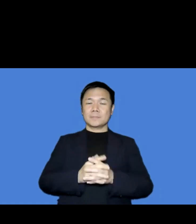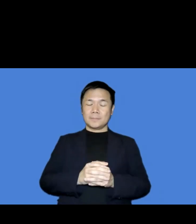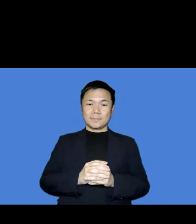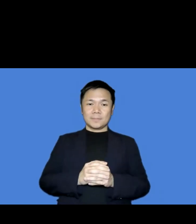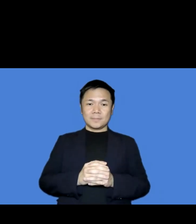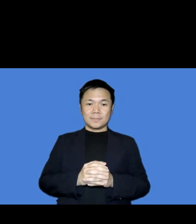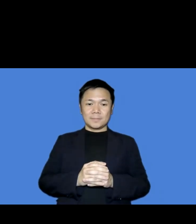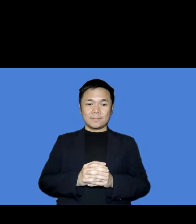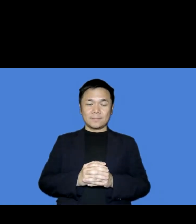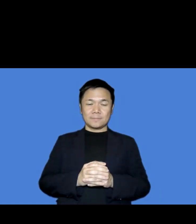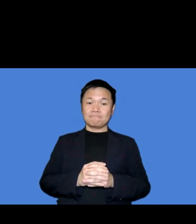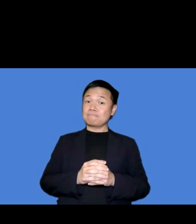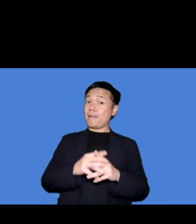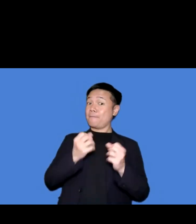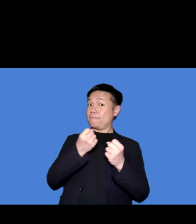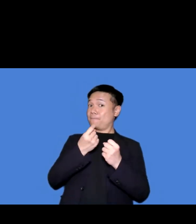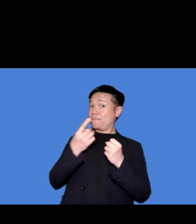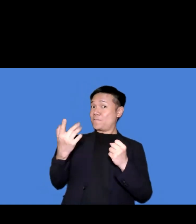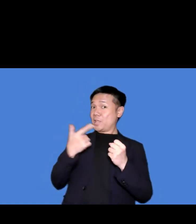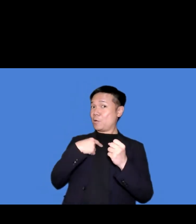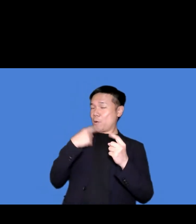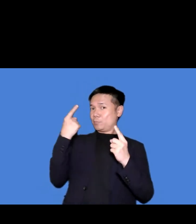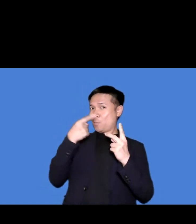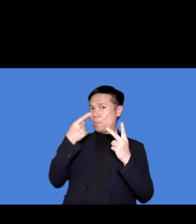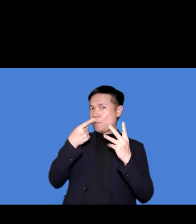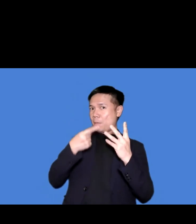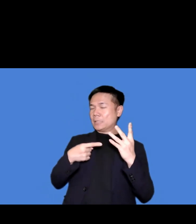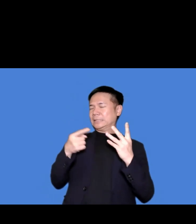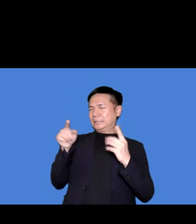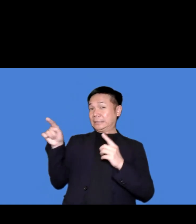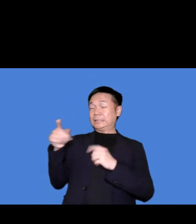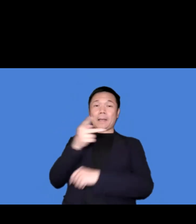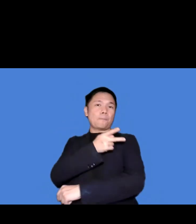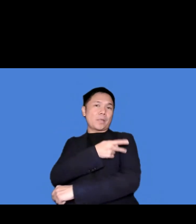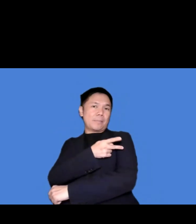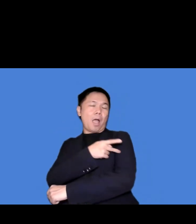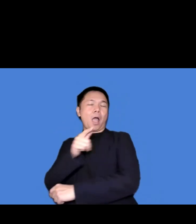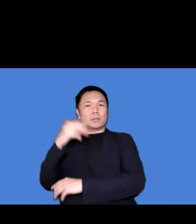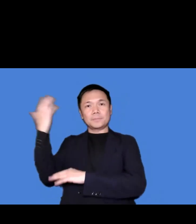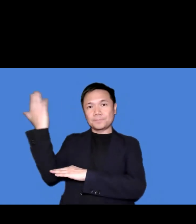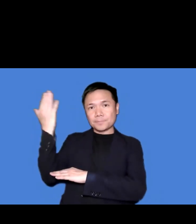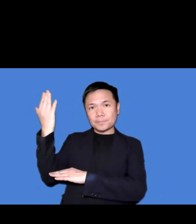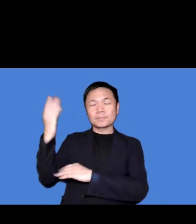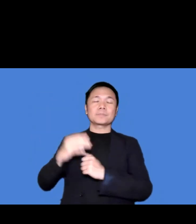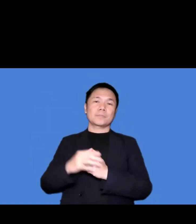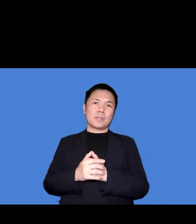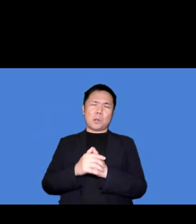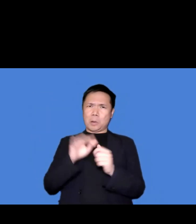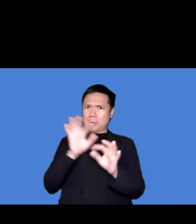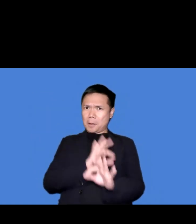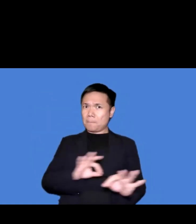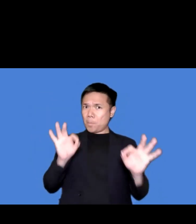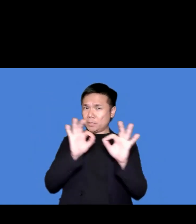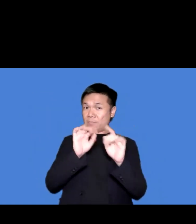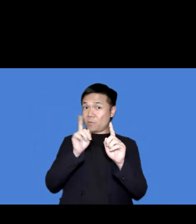some of the very relevant things that Pratima brought up, including the importance of